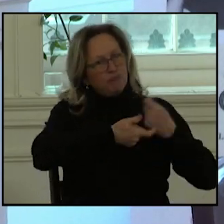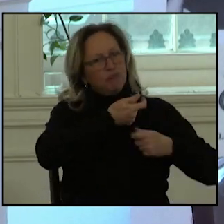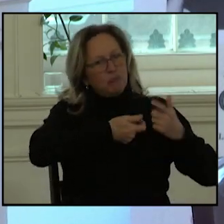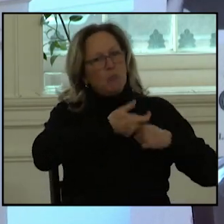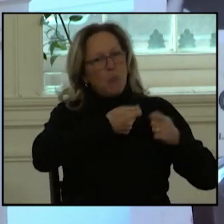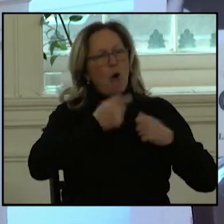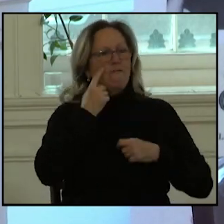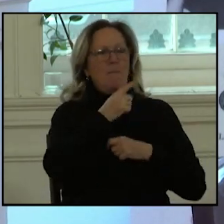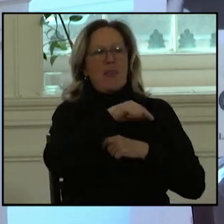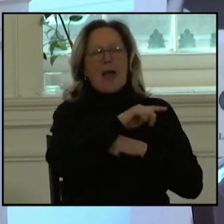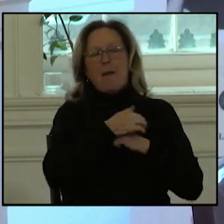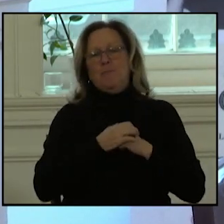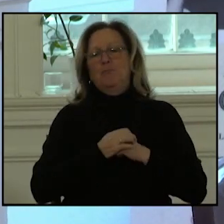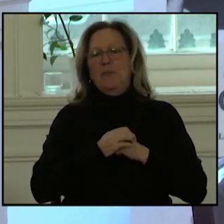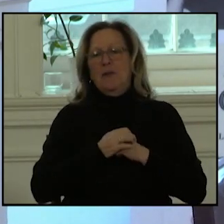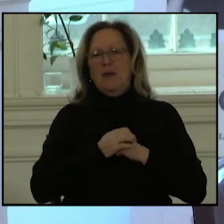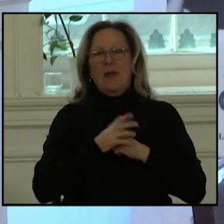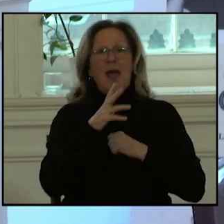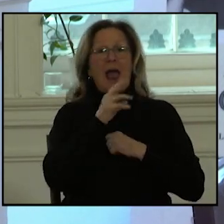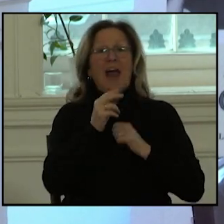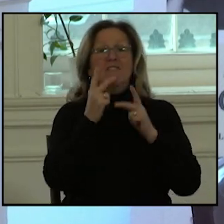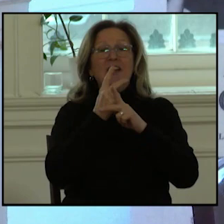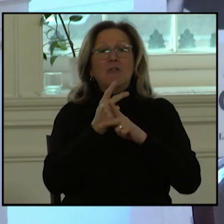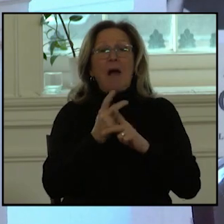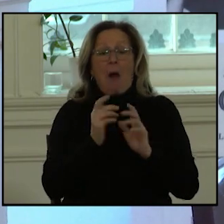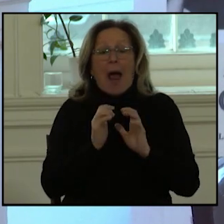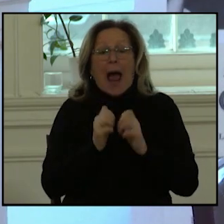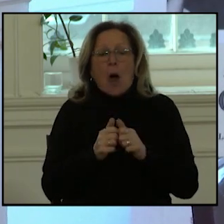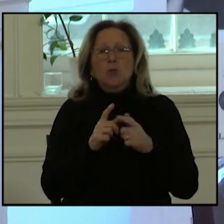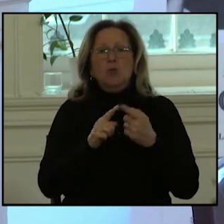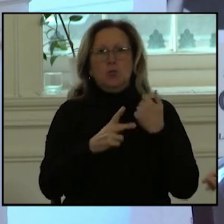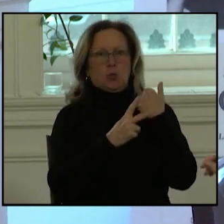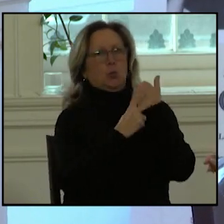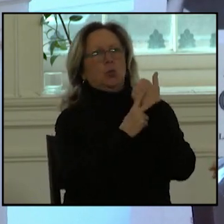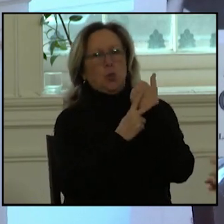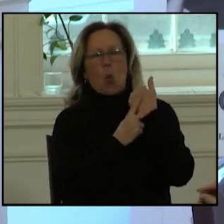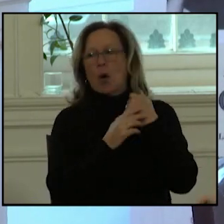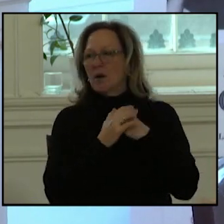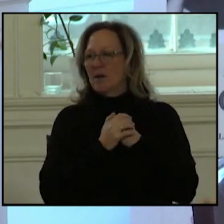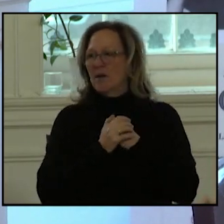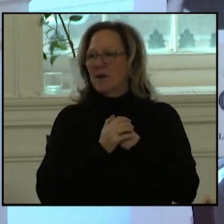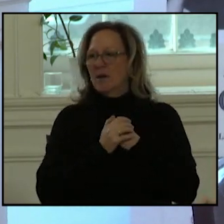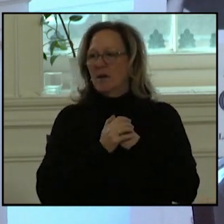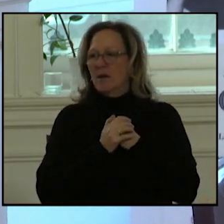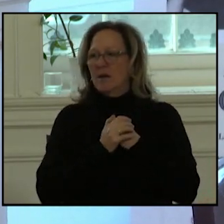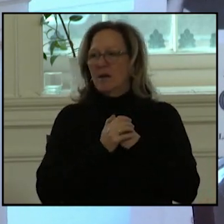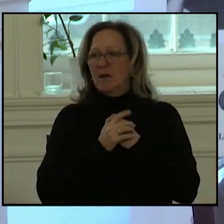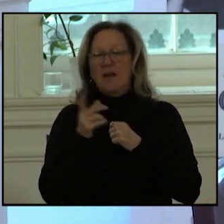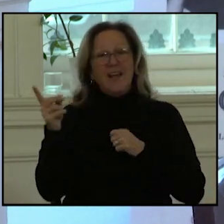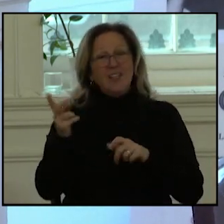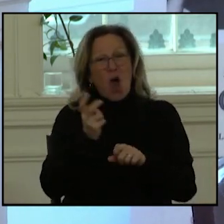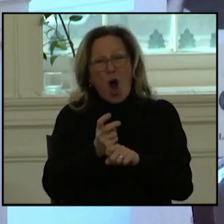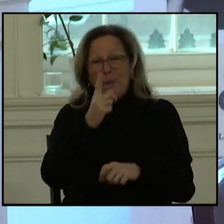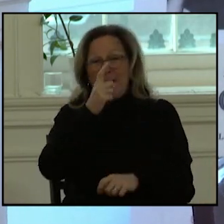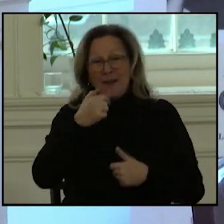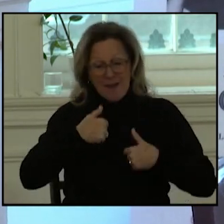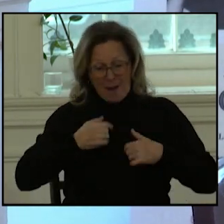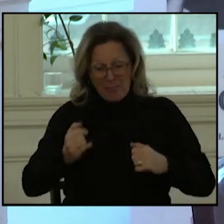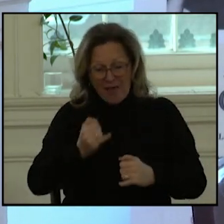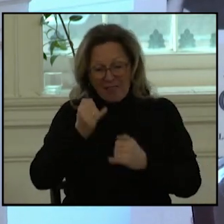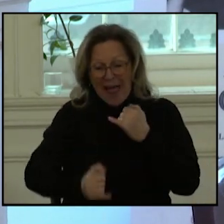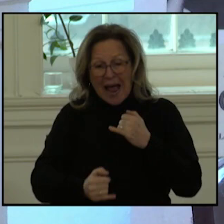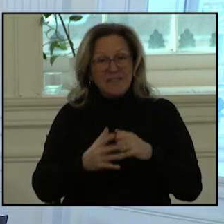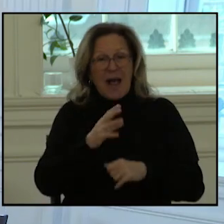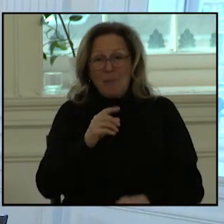And finding a mechanism to then store that stuff and archive it. You are Yes. Yeah. It